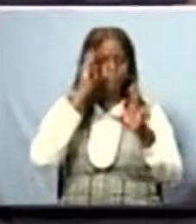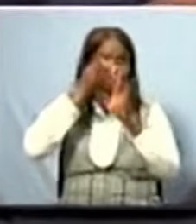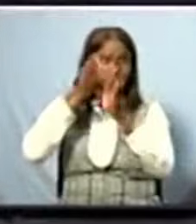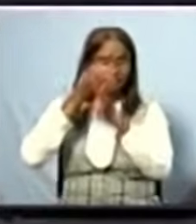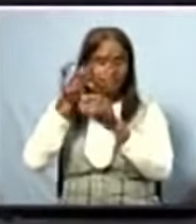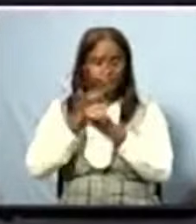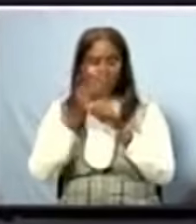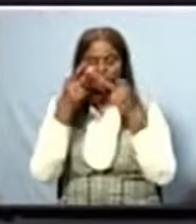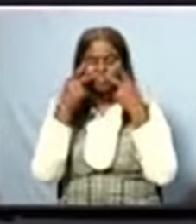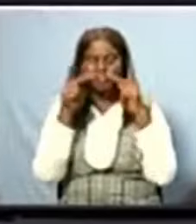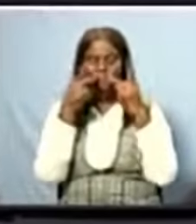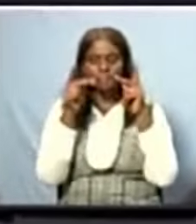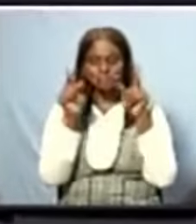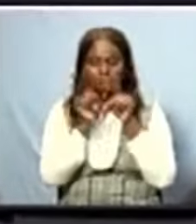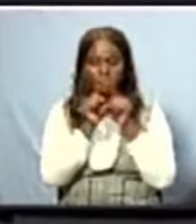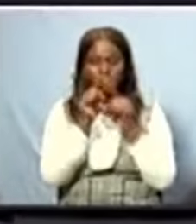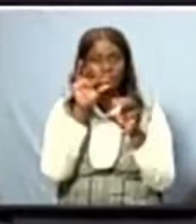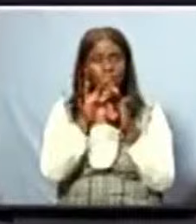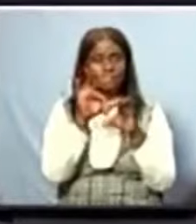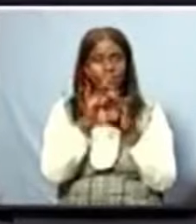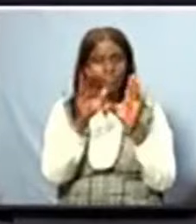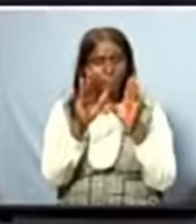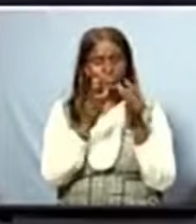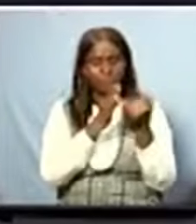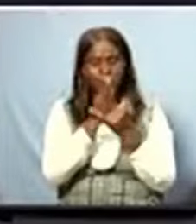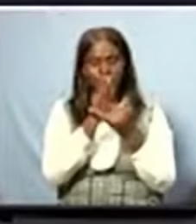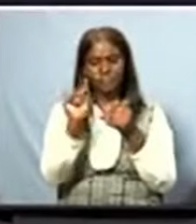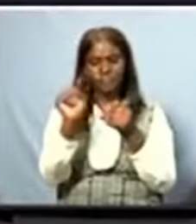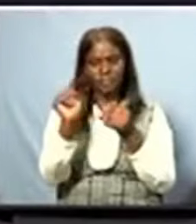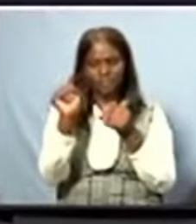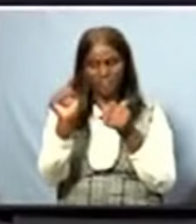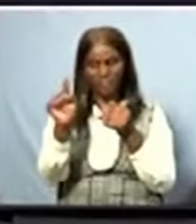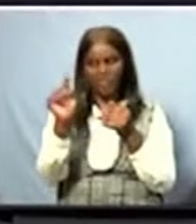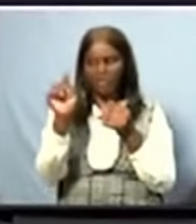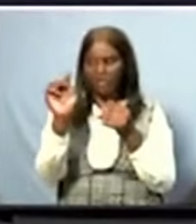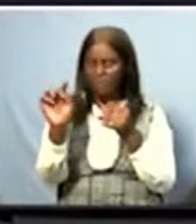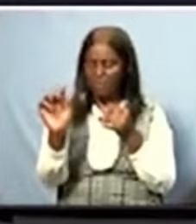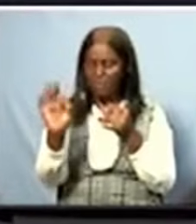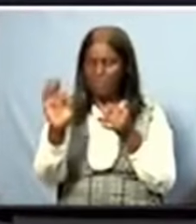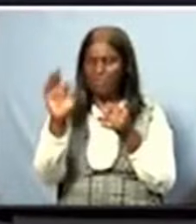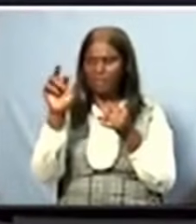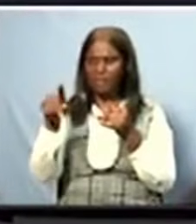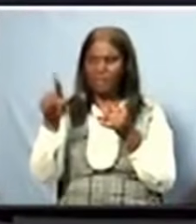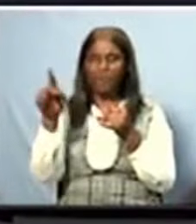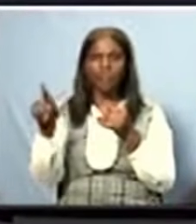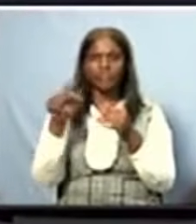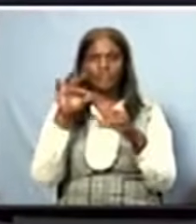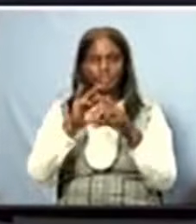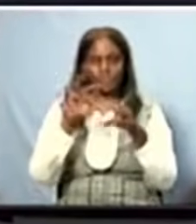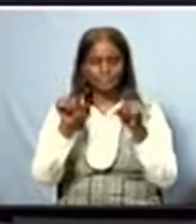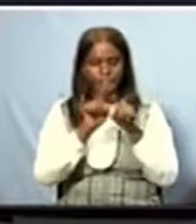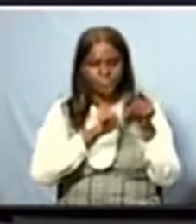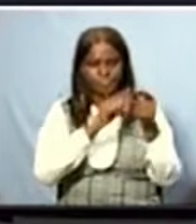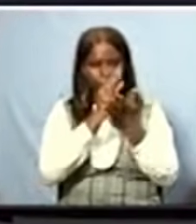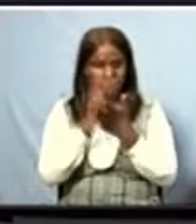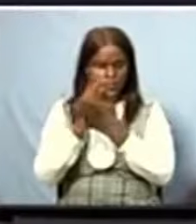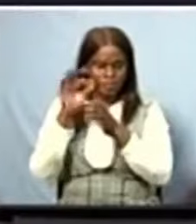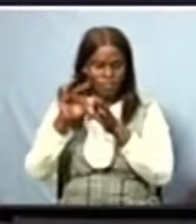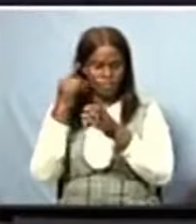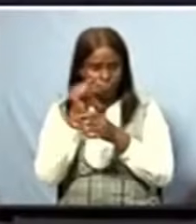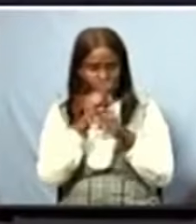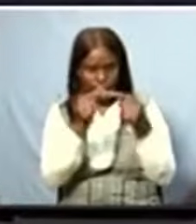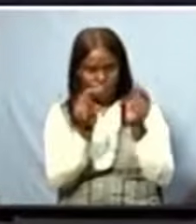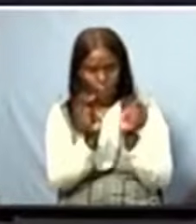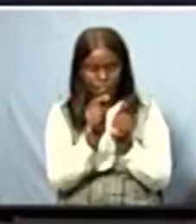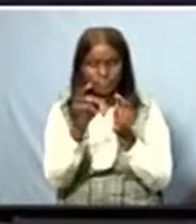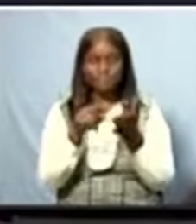the public, the electorate, through the first past the post electoral system. Eliminating by-elections for this category